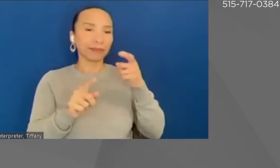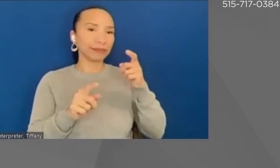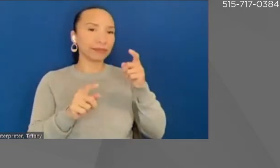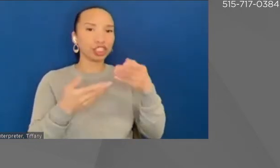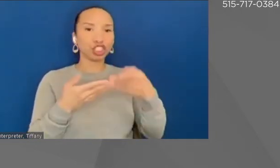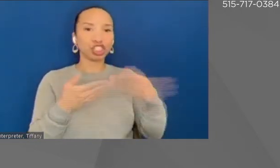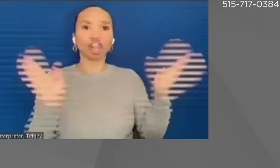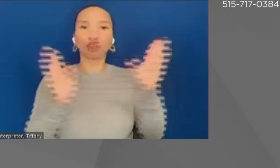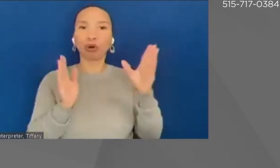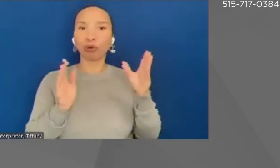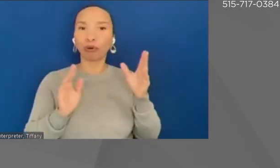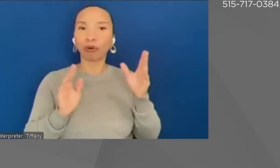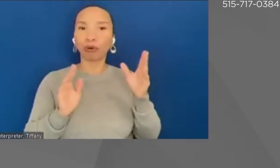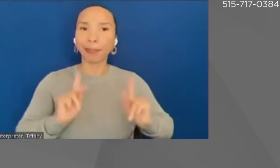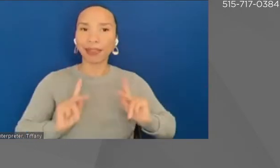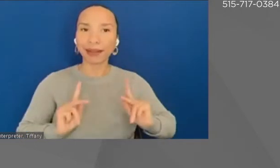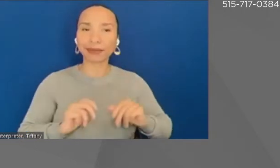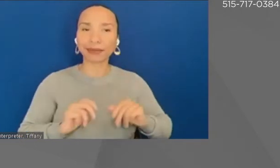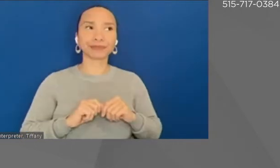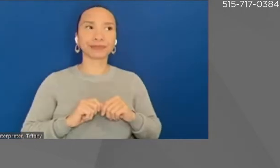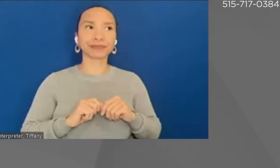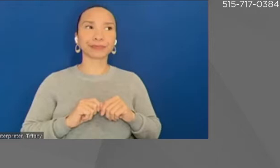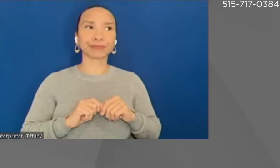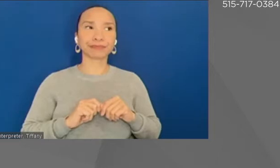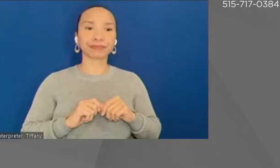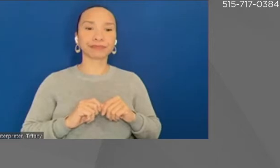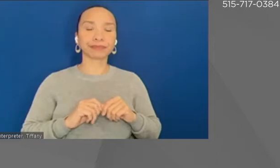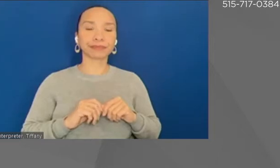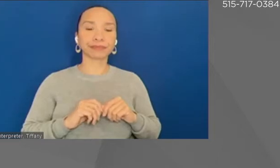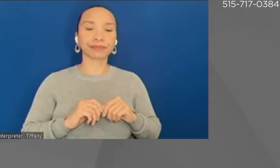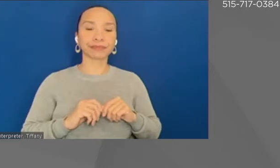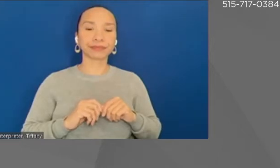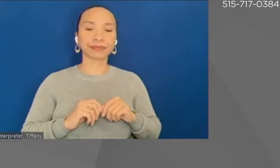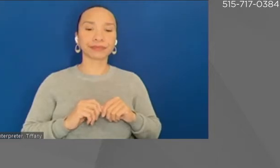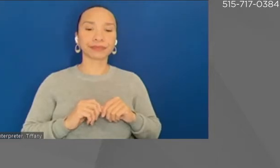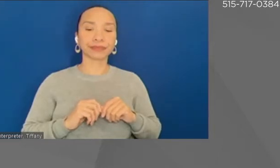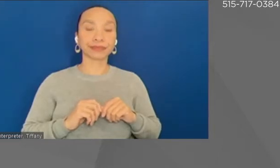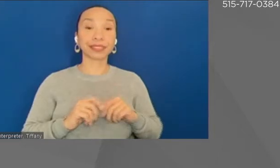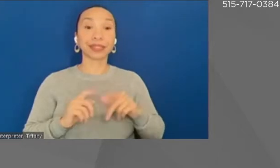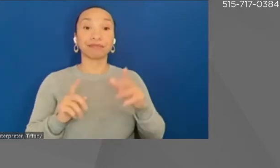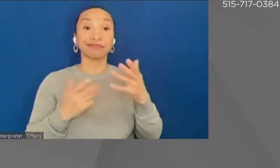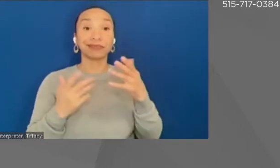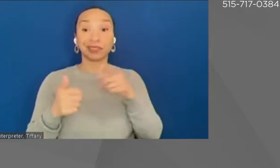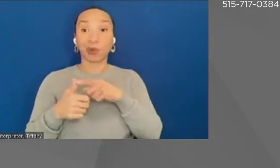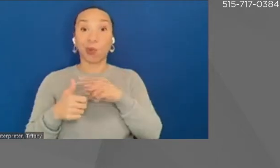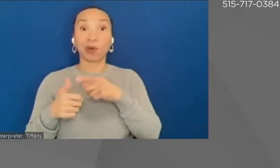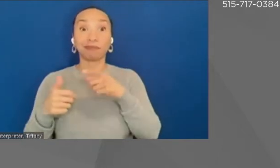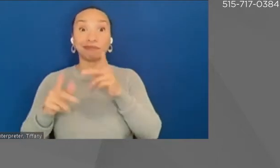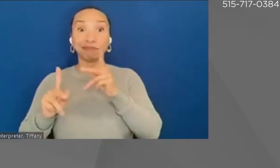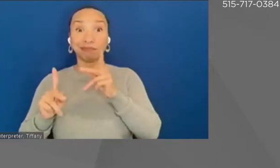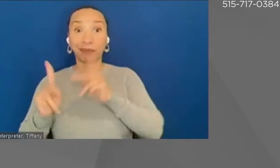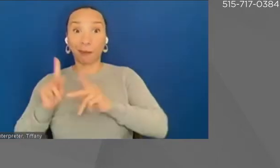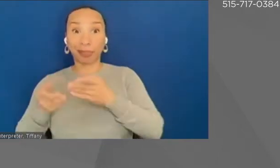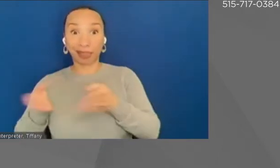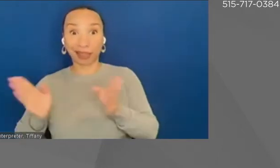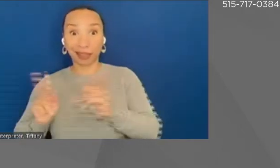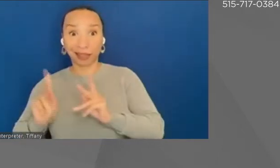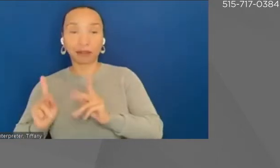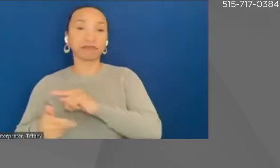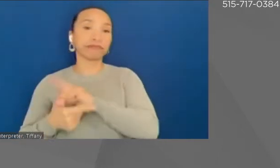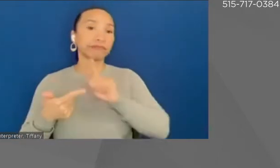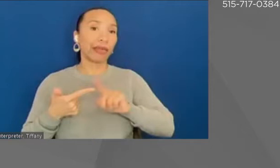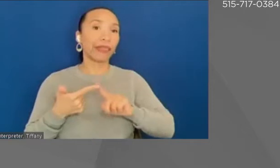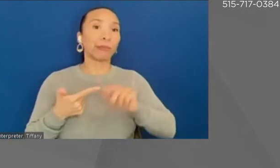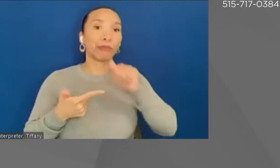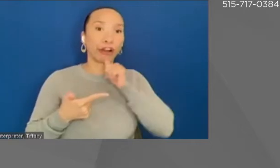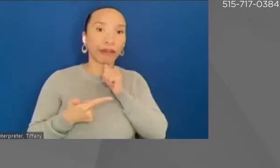talking about? And what will it take to get buy-in from both the private and public sectors? And why don't we, Dr.